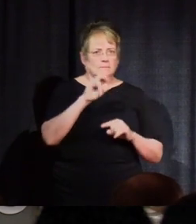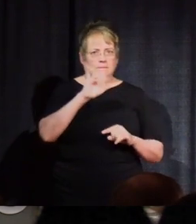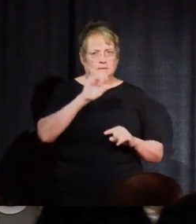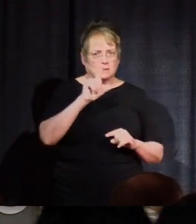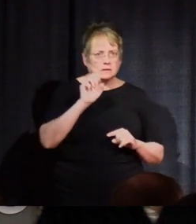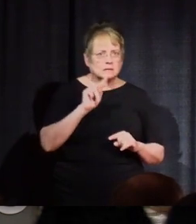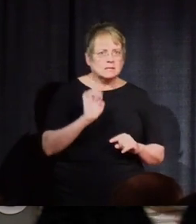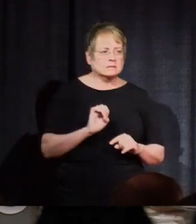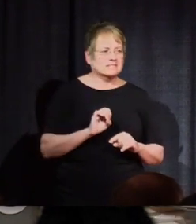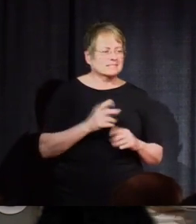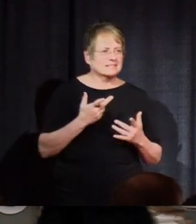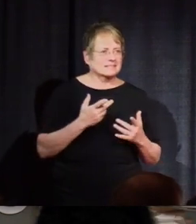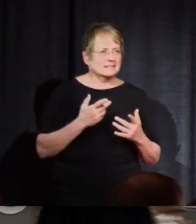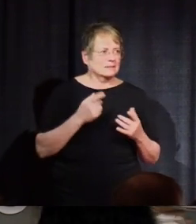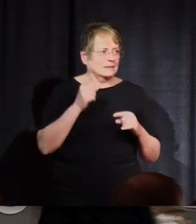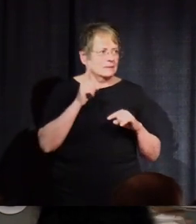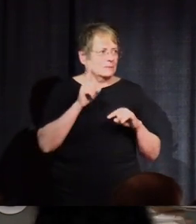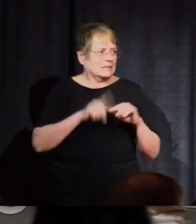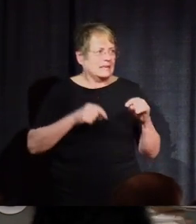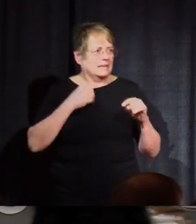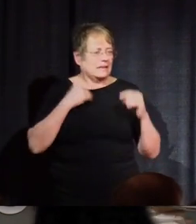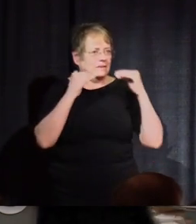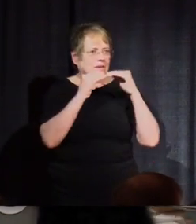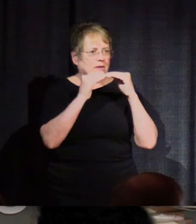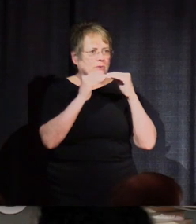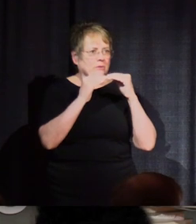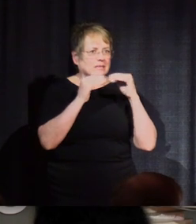world where women are being disempowered through violence